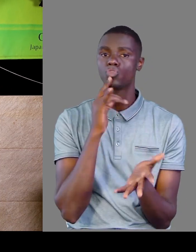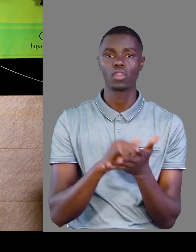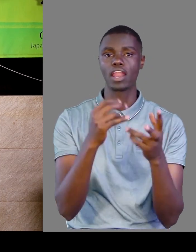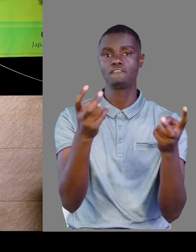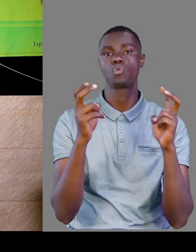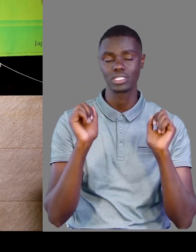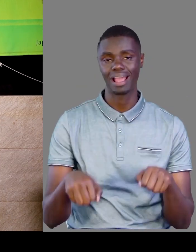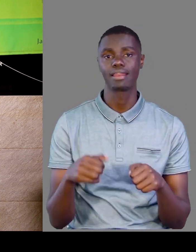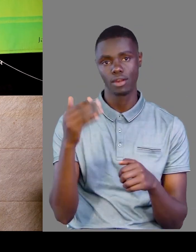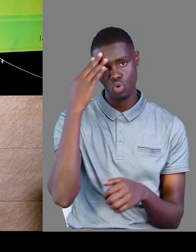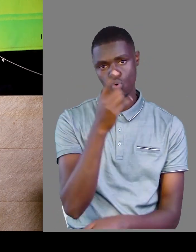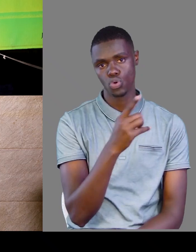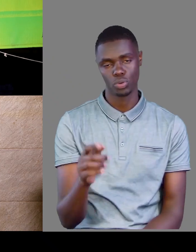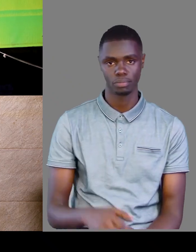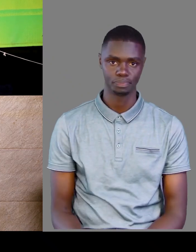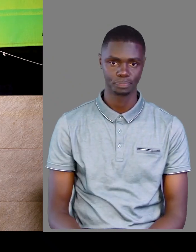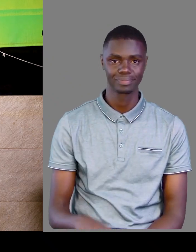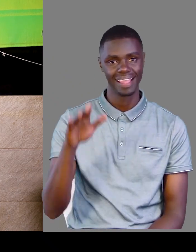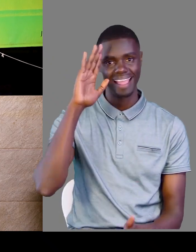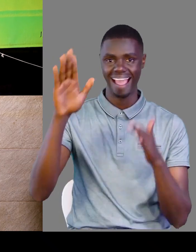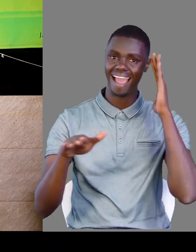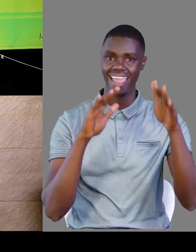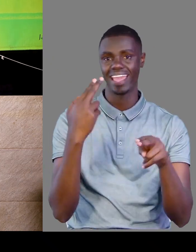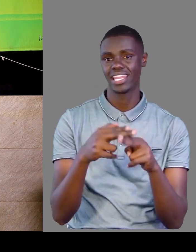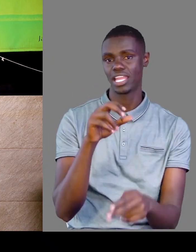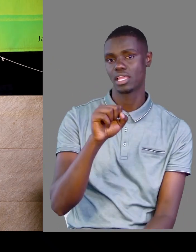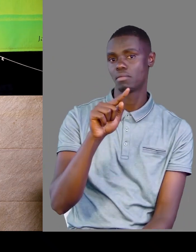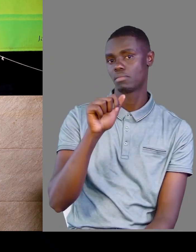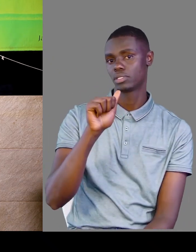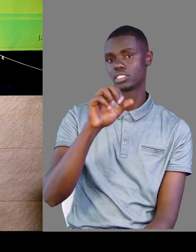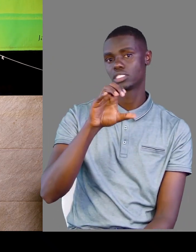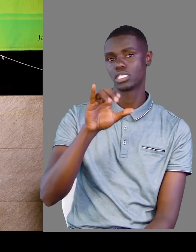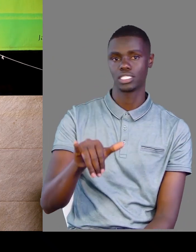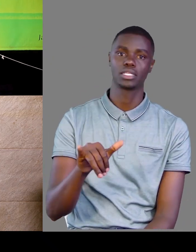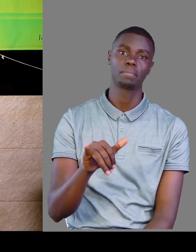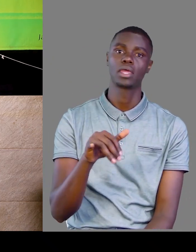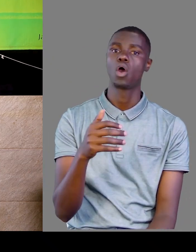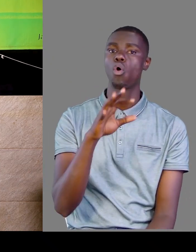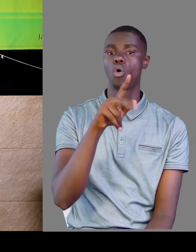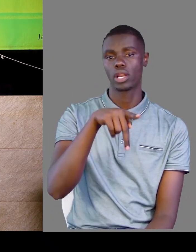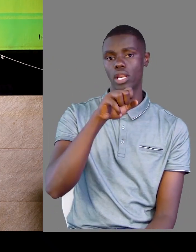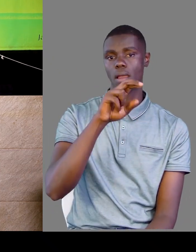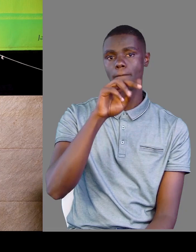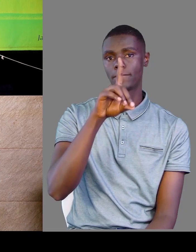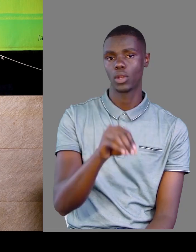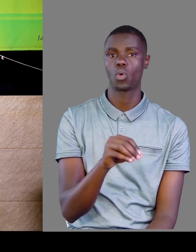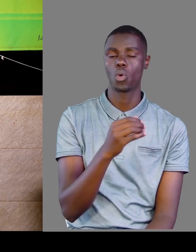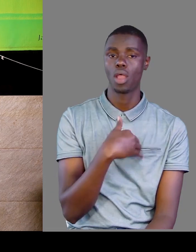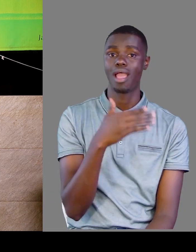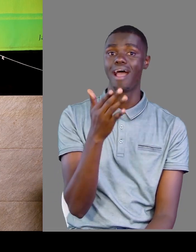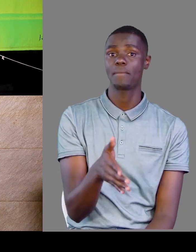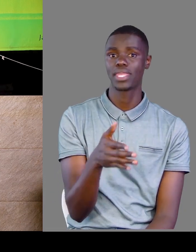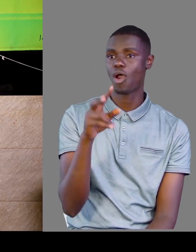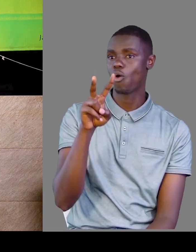who you are and what you do. Sorry. Hi, I'm Stacy, or better yet known as Pendo, and I am